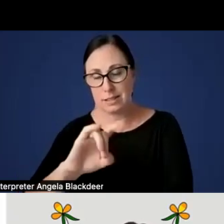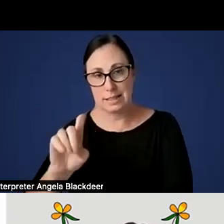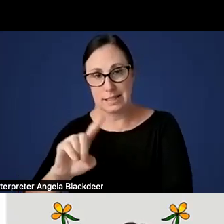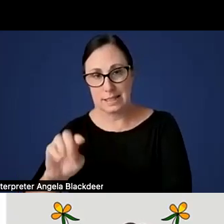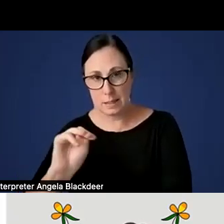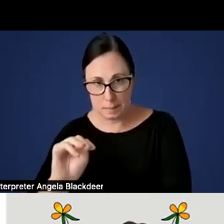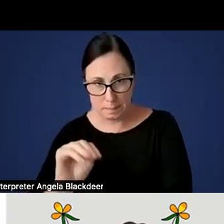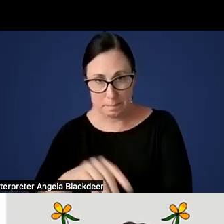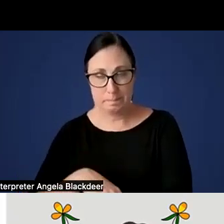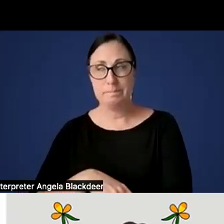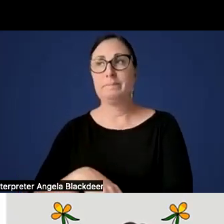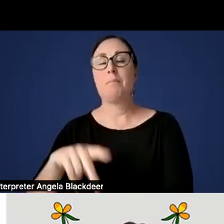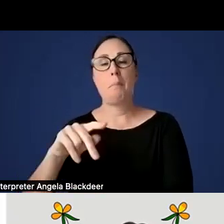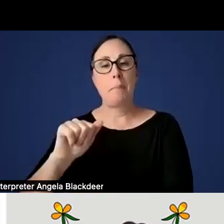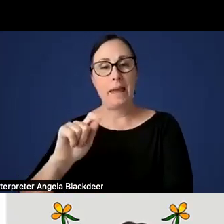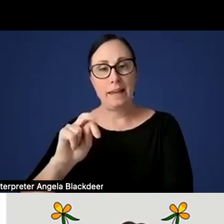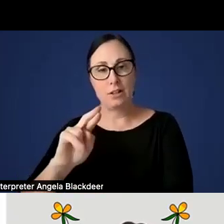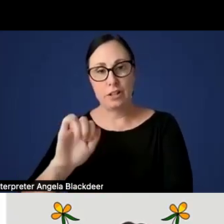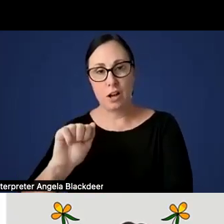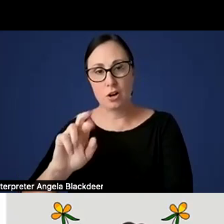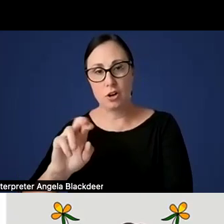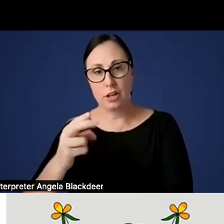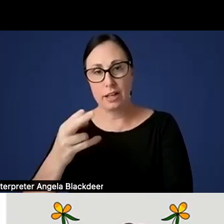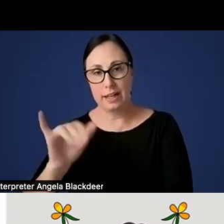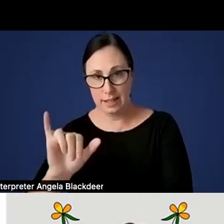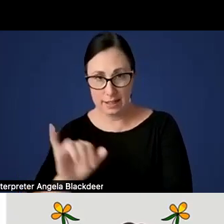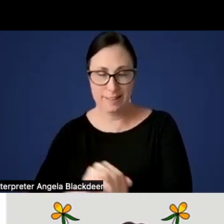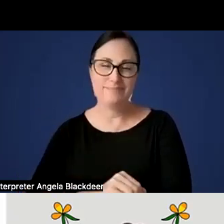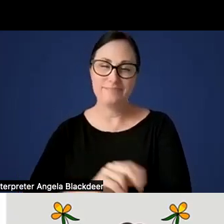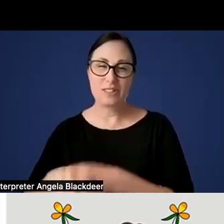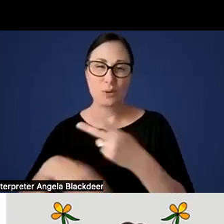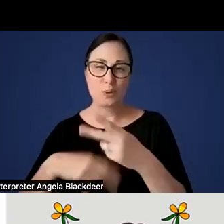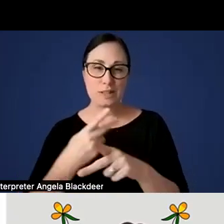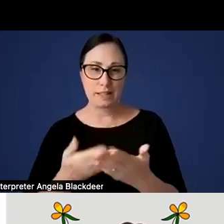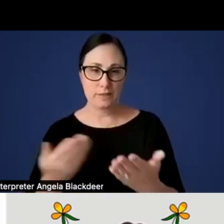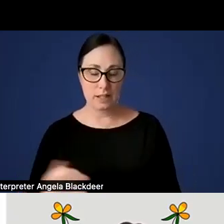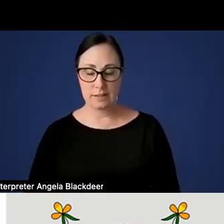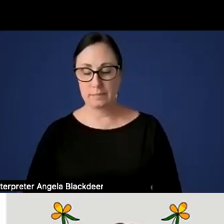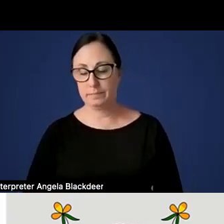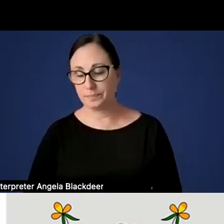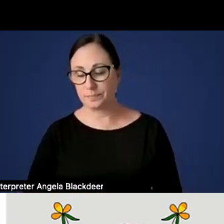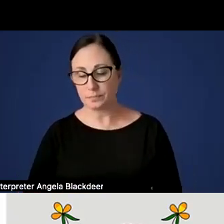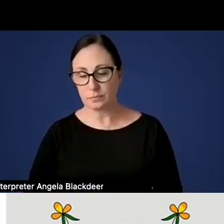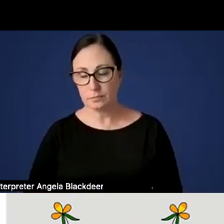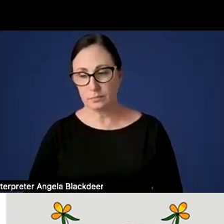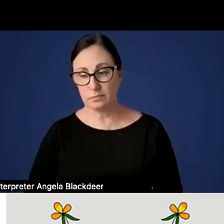support them. And so those are things that are fundamental, right? Some folks can't, you can't choose